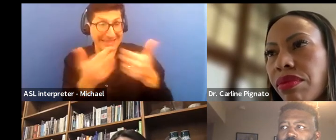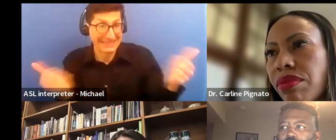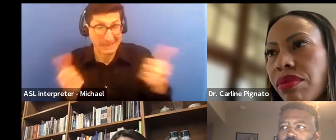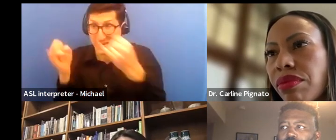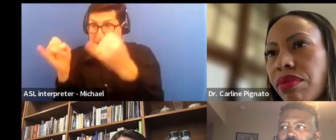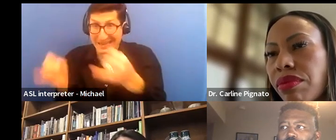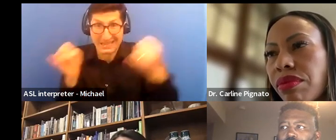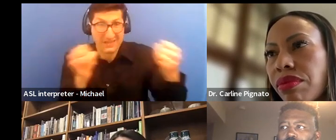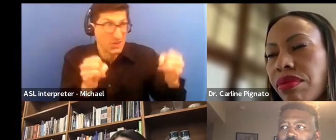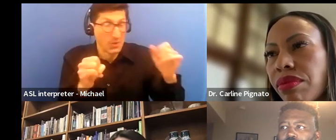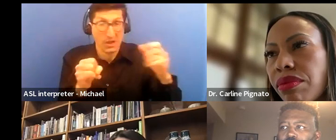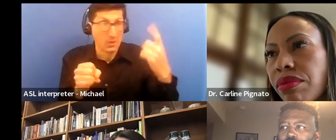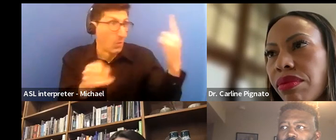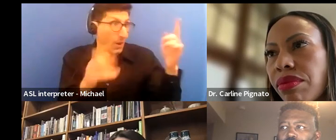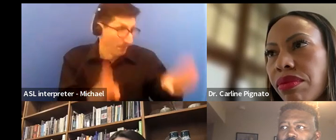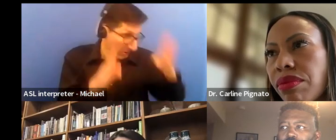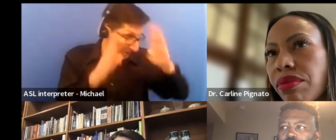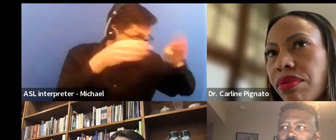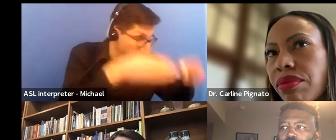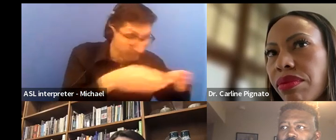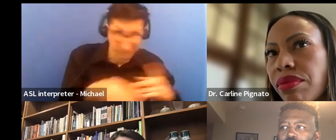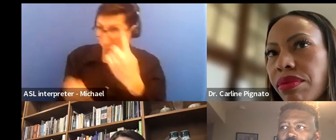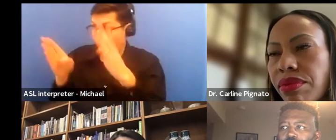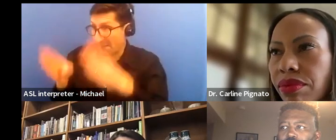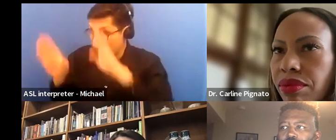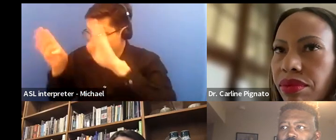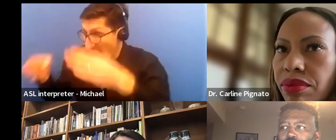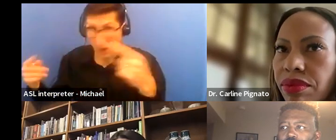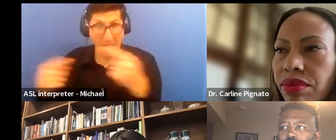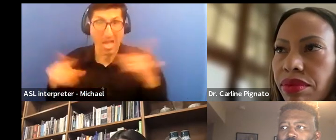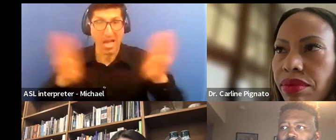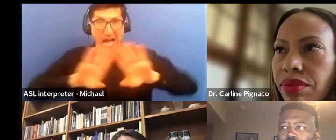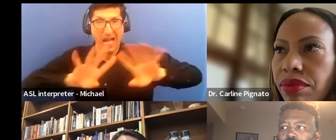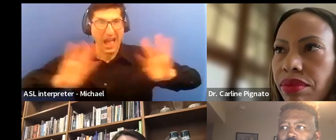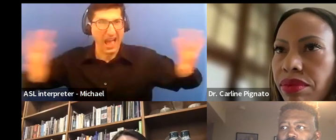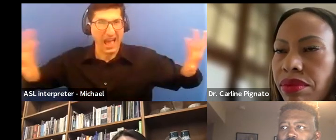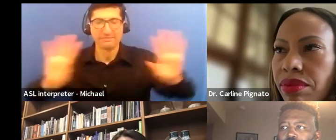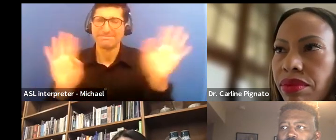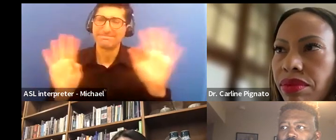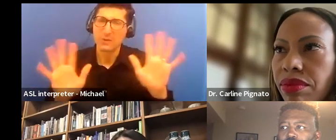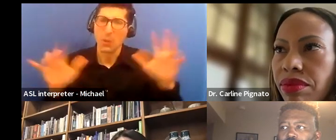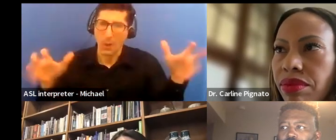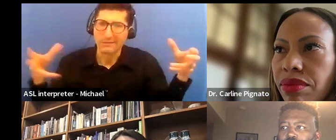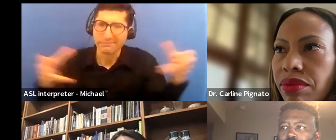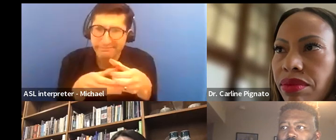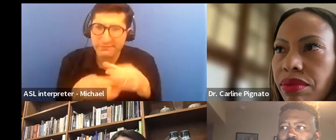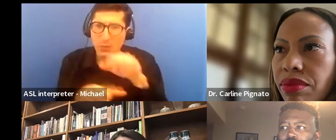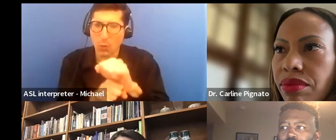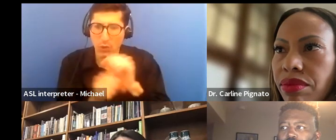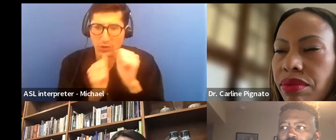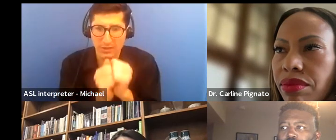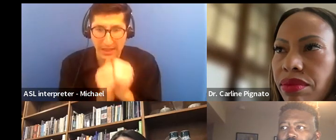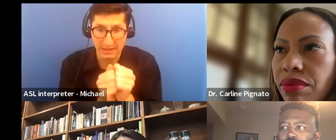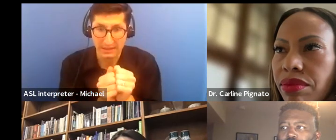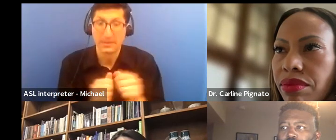of candidates that you want to look at, they have a good job already, and some will apply. Many will have to be